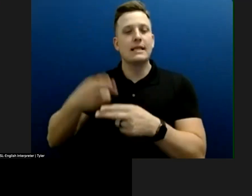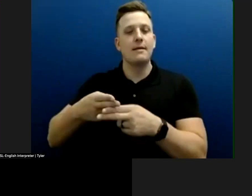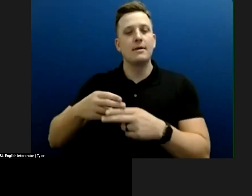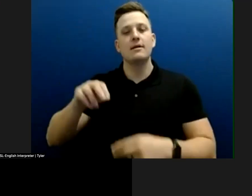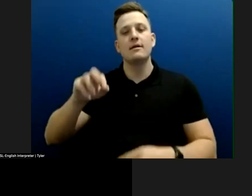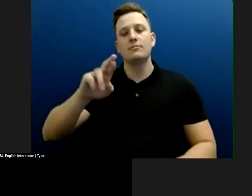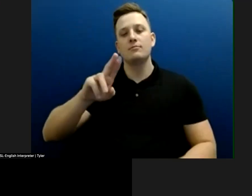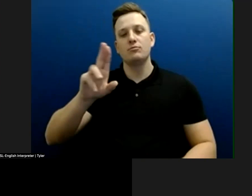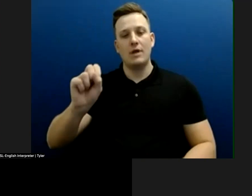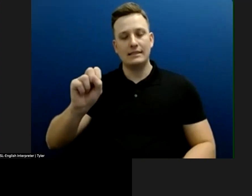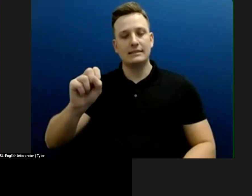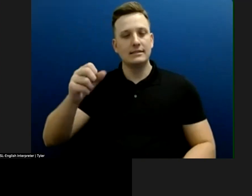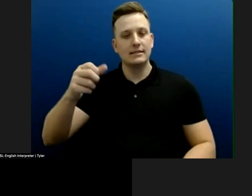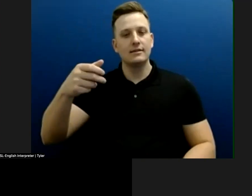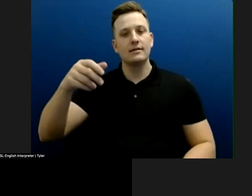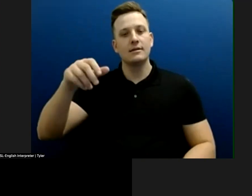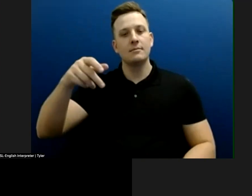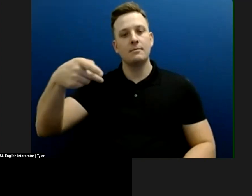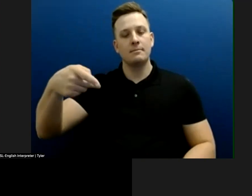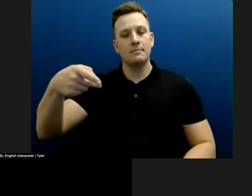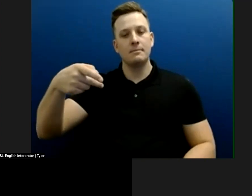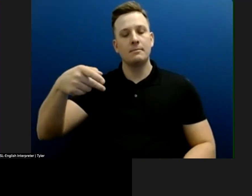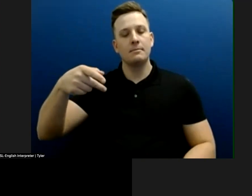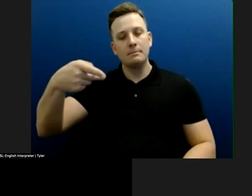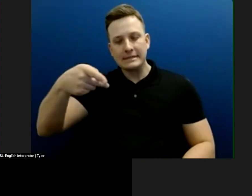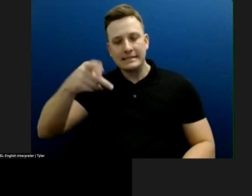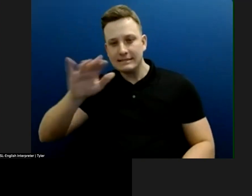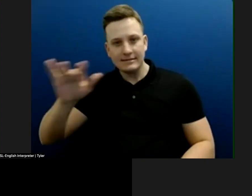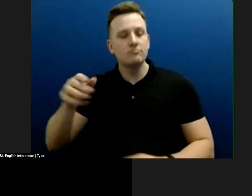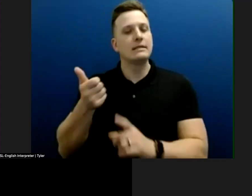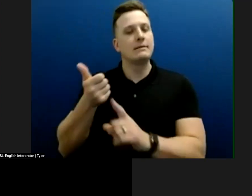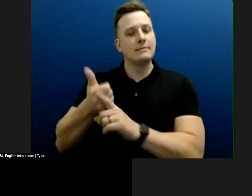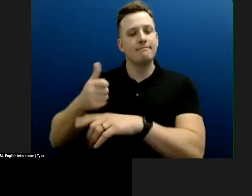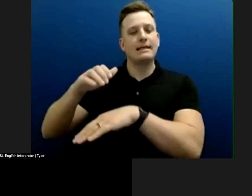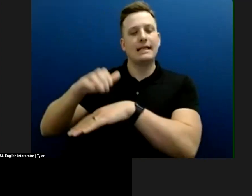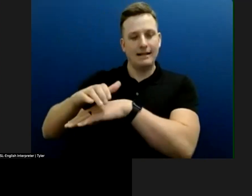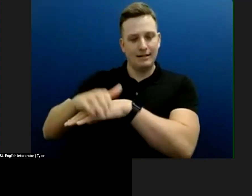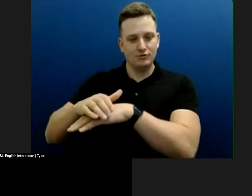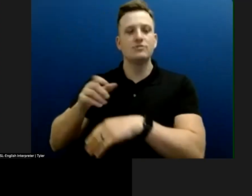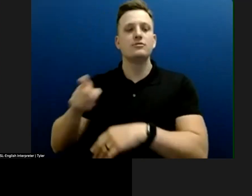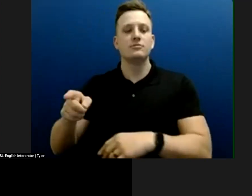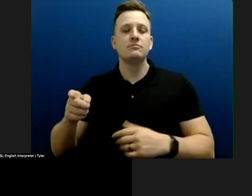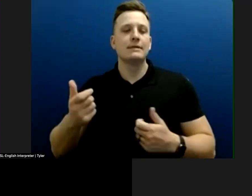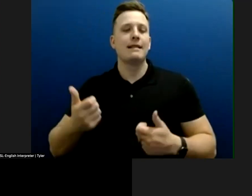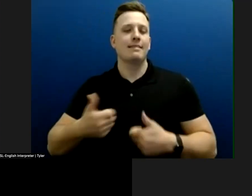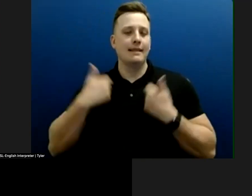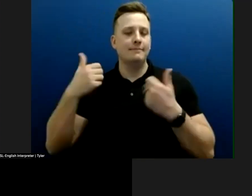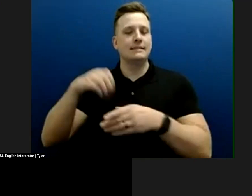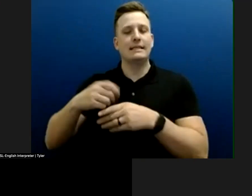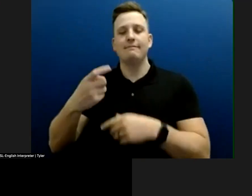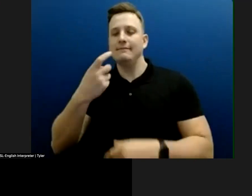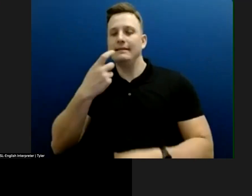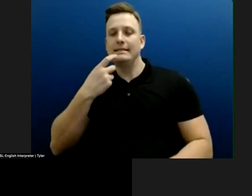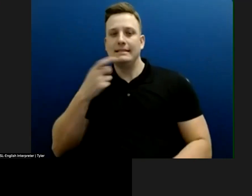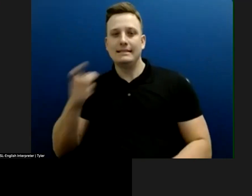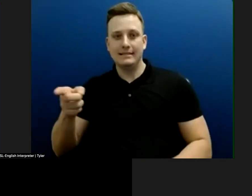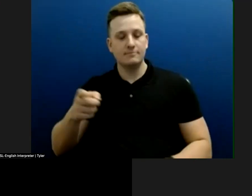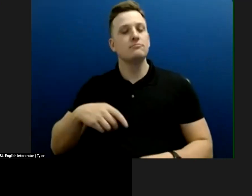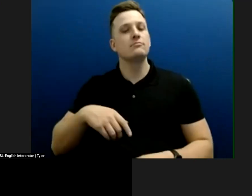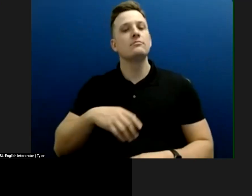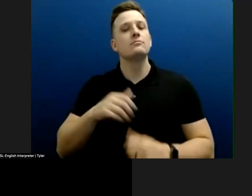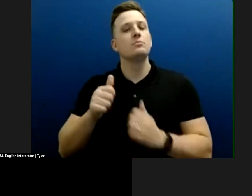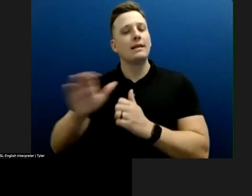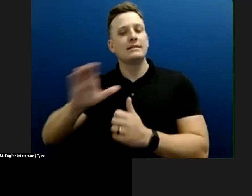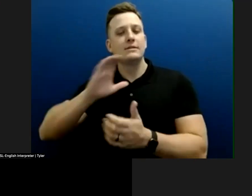Palmer. He is English but lives in Finland with his wife called